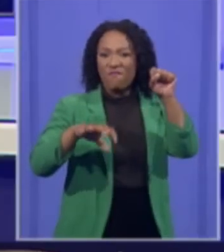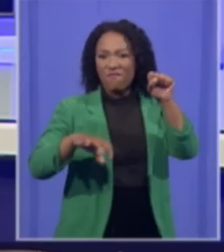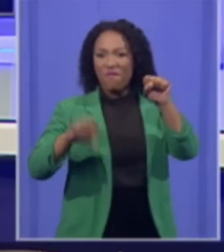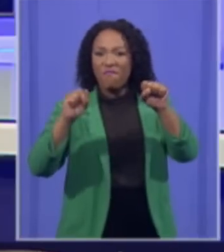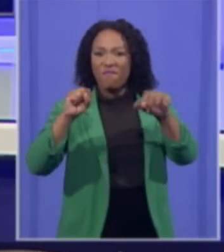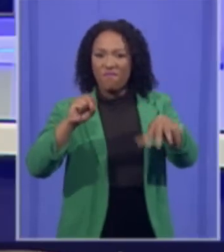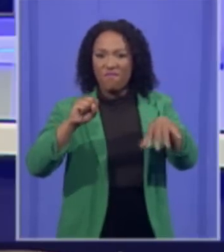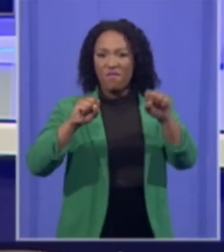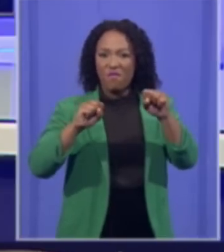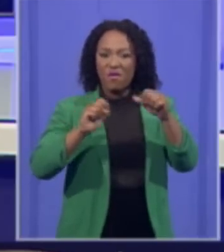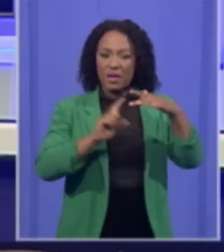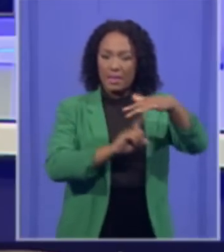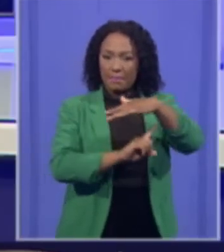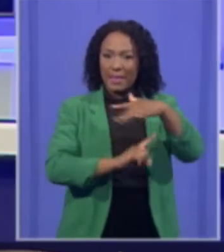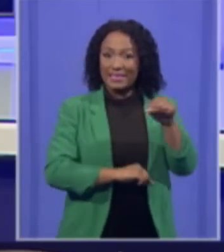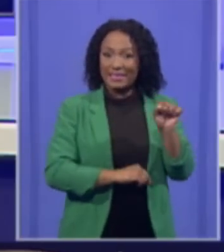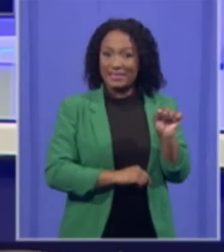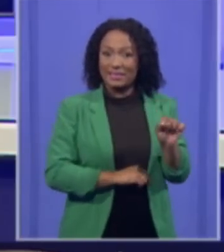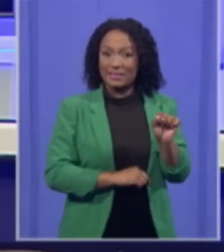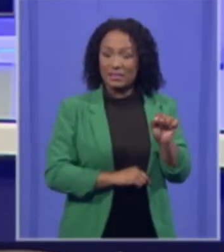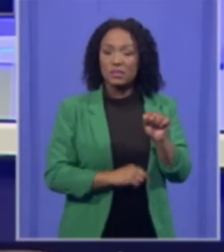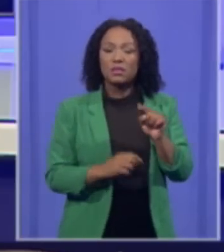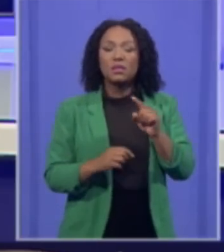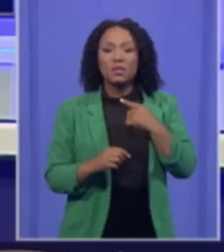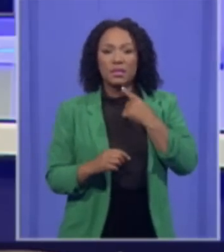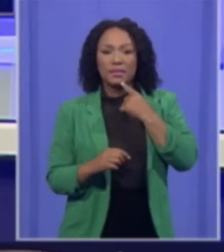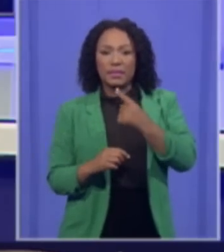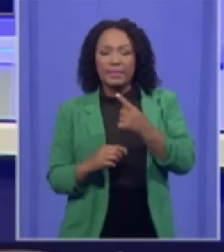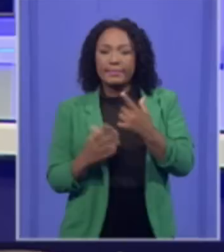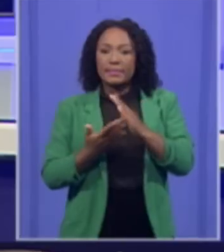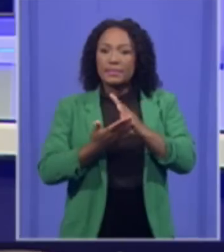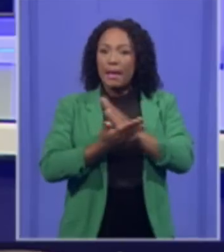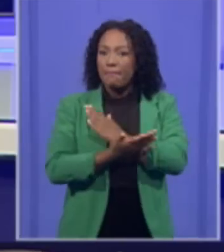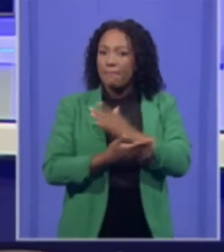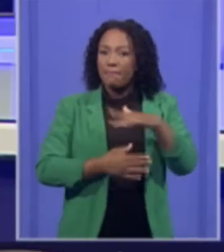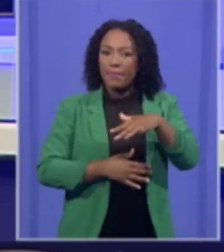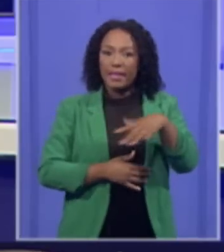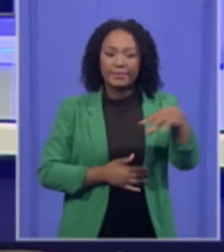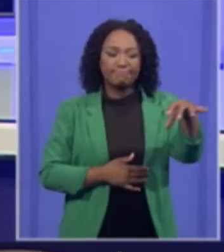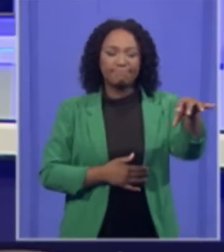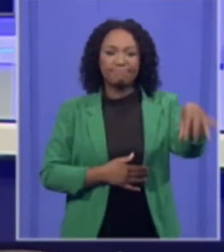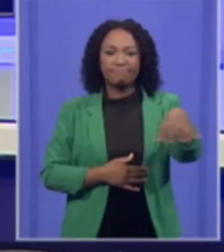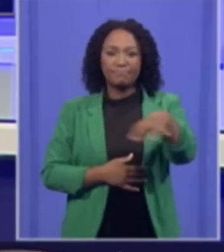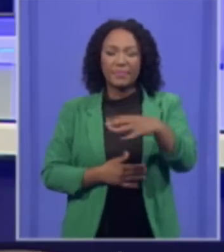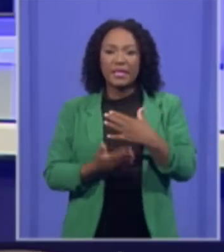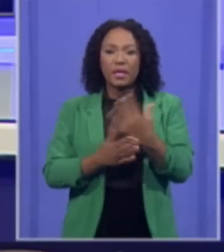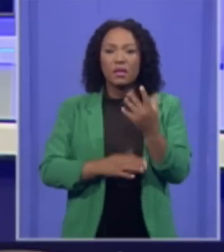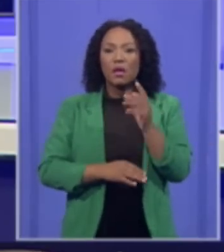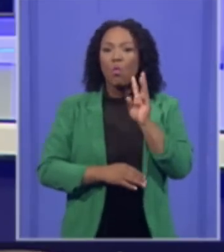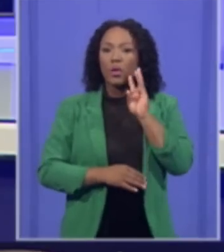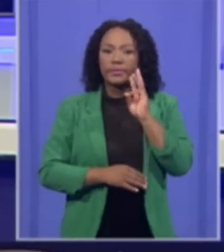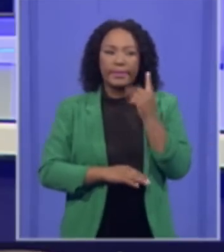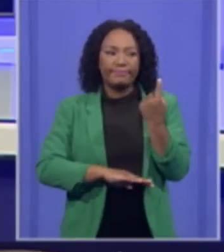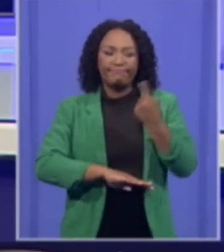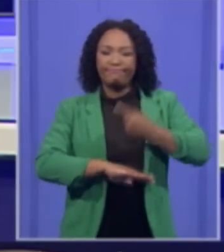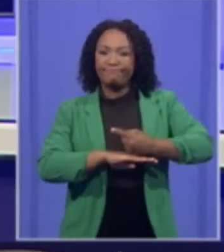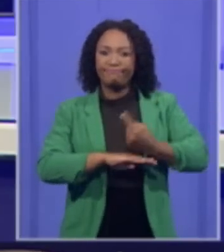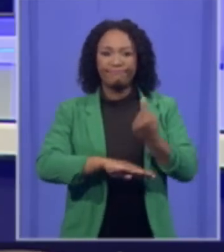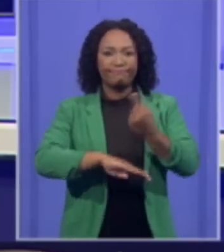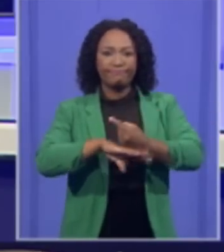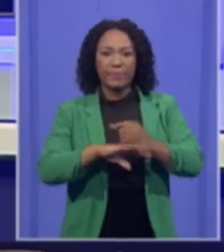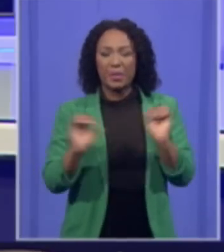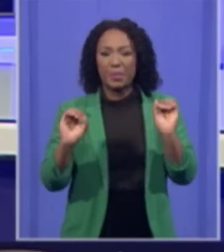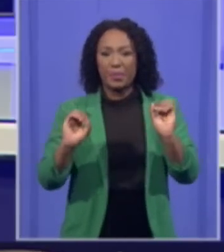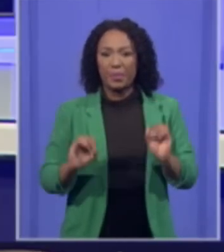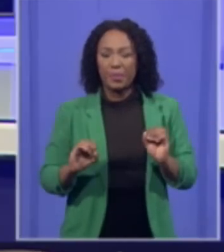šielana tikologong yeo. Ba re dikarolo tše dingwe di kgona go hloka metse tekano ya matšatši moo ba gapeletšegago go